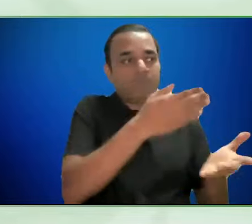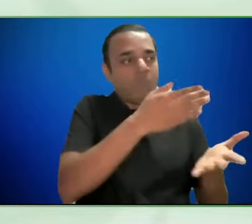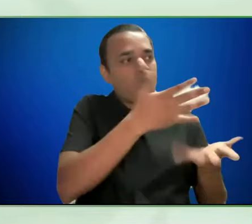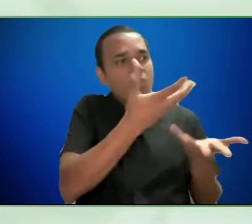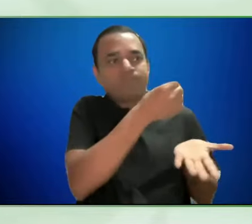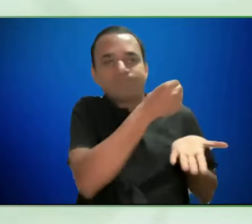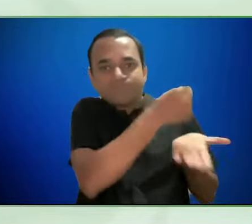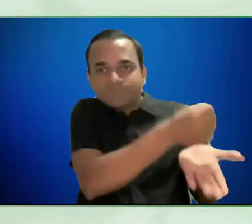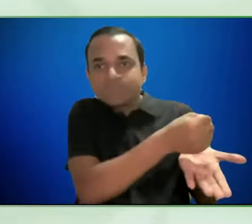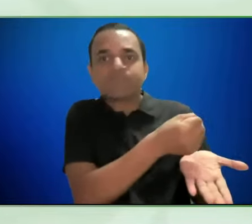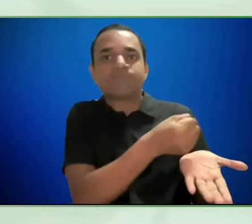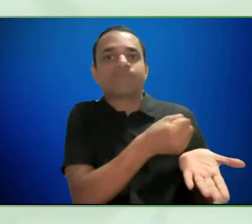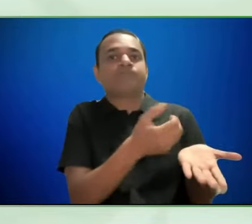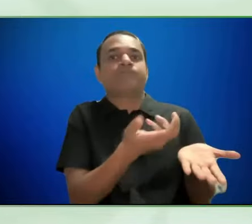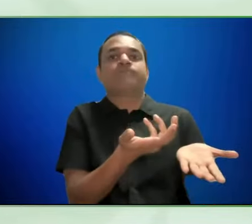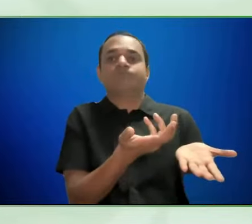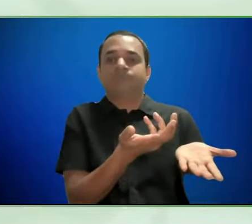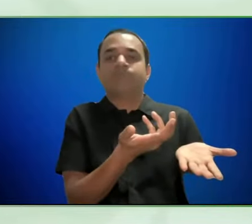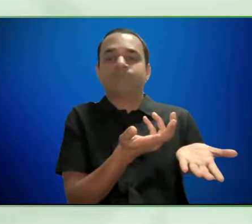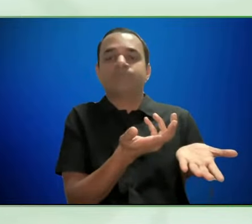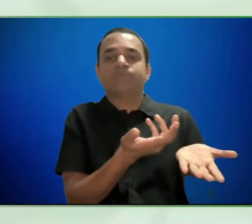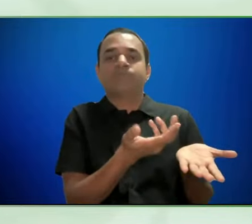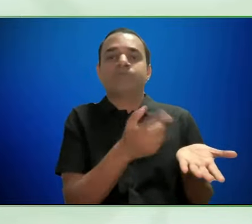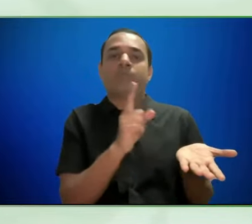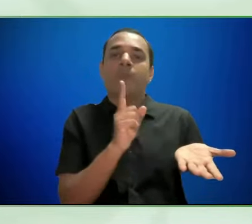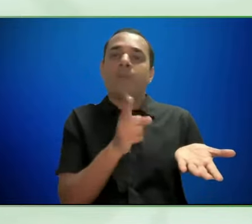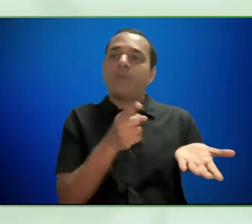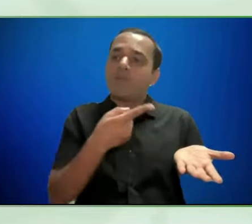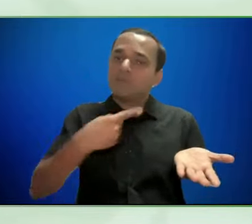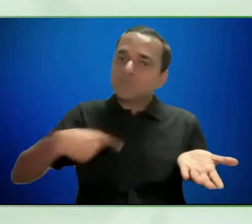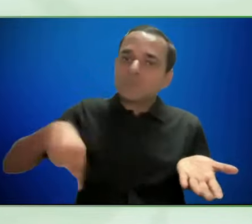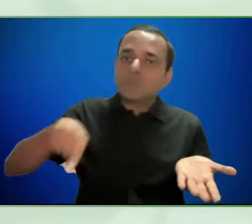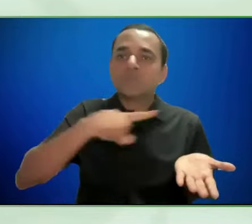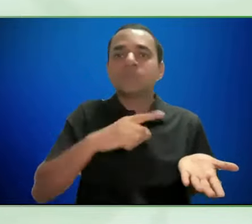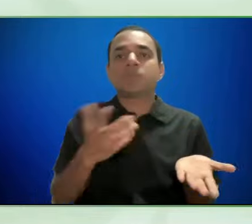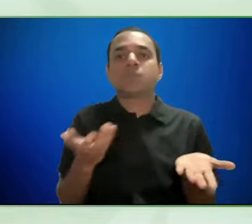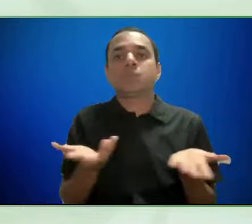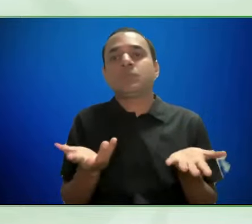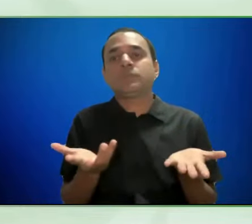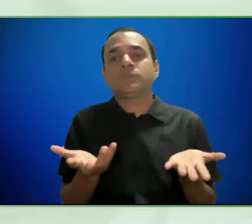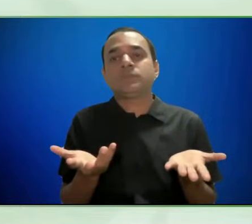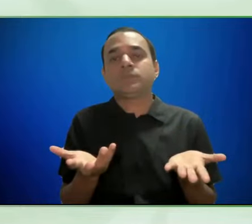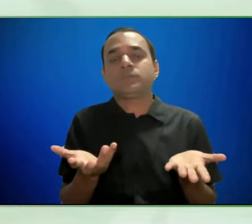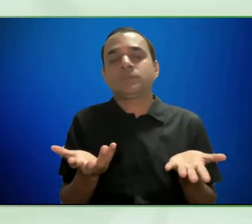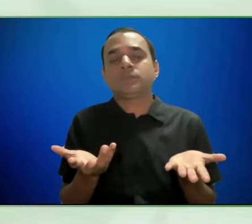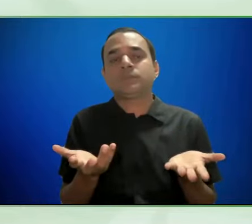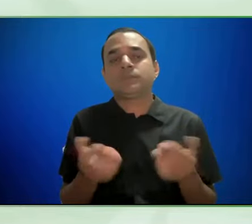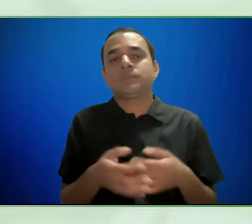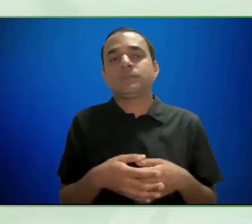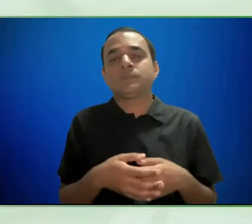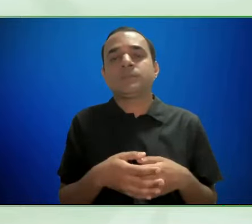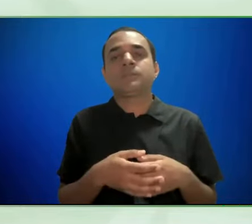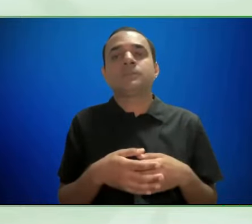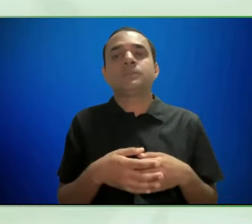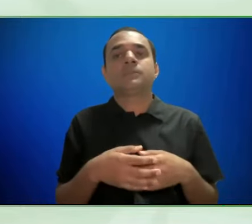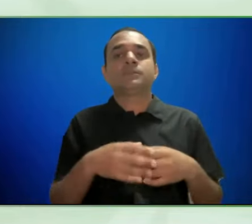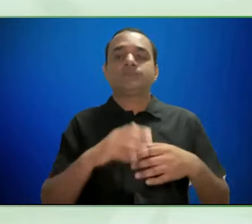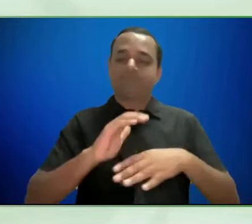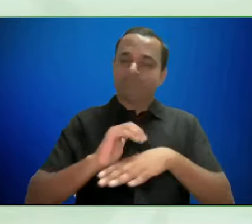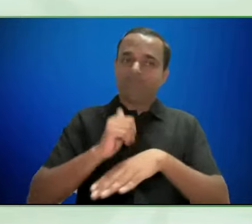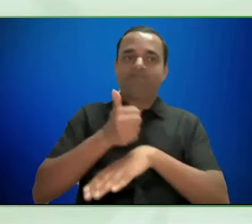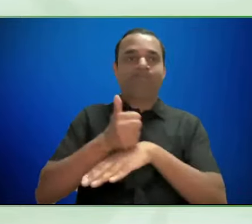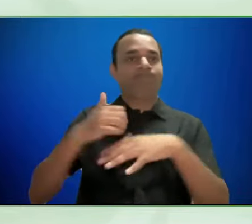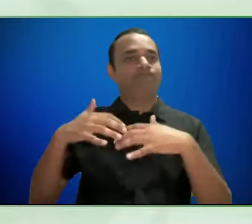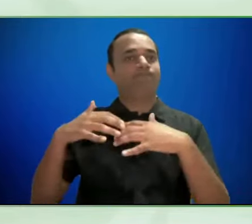to set up a company to act like a service provider, but for one person. Yes. So it